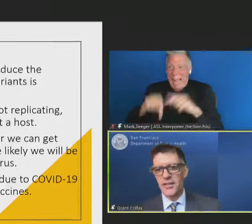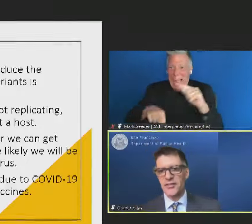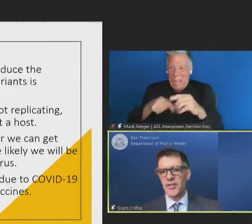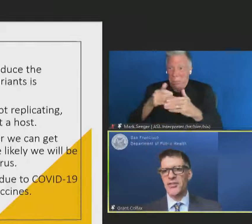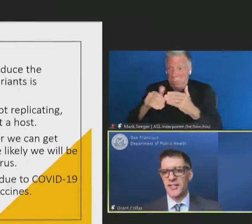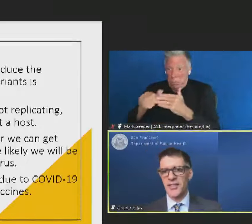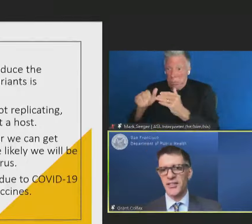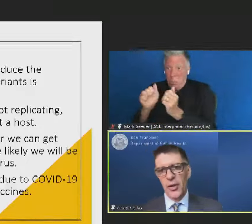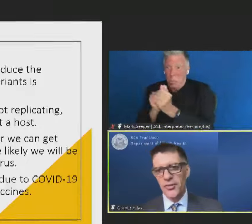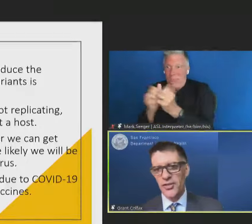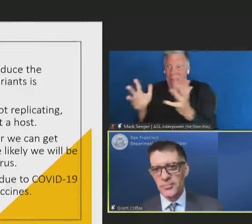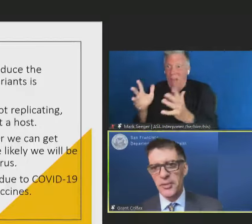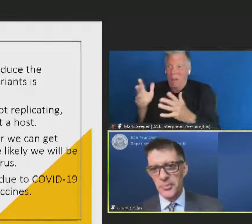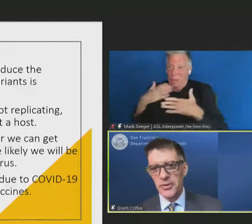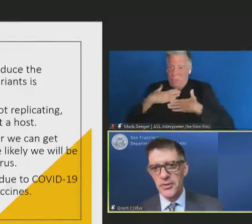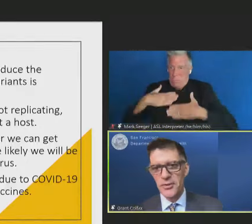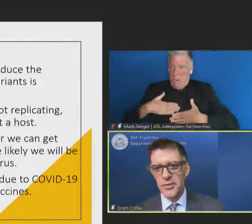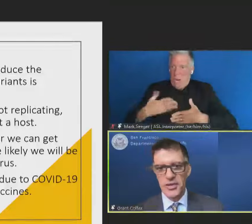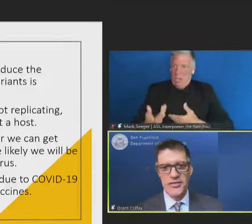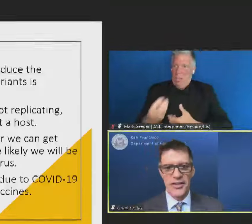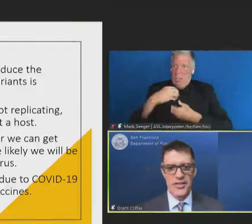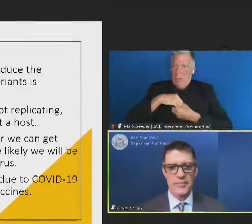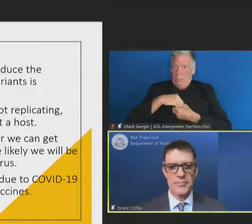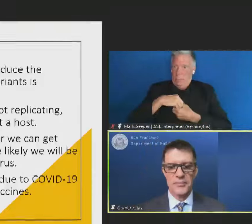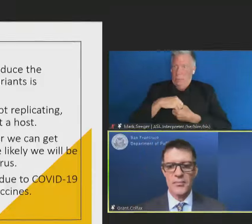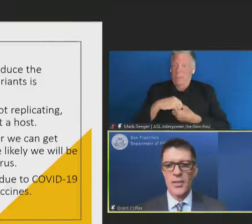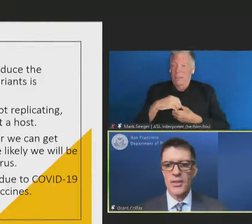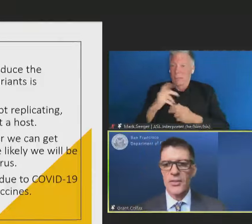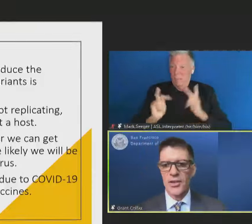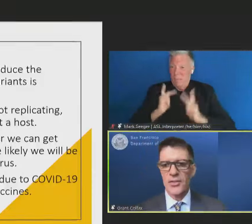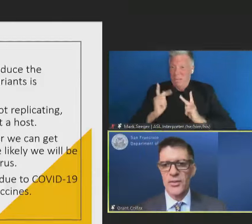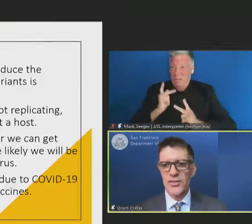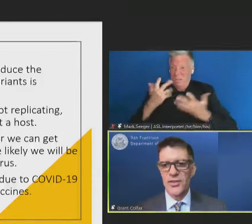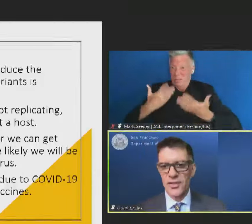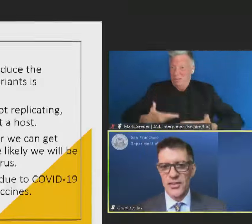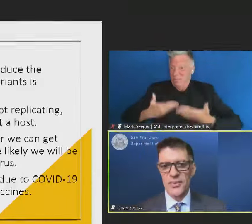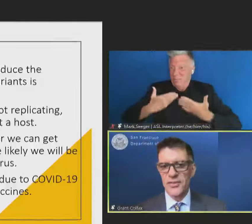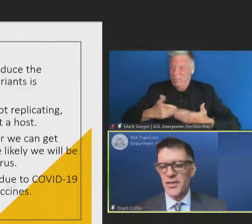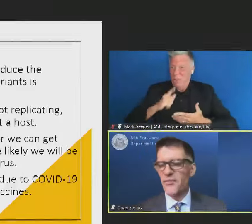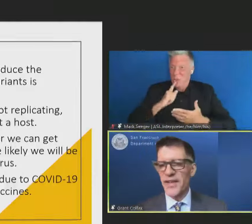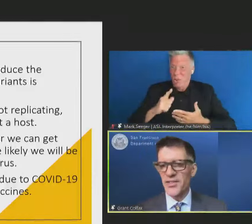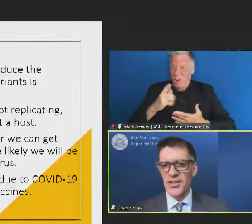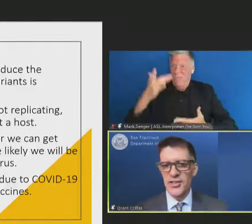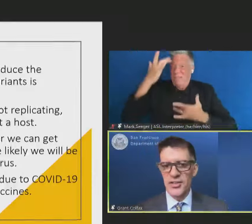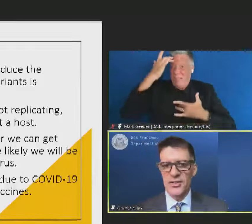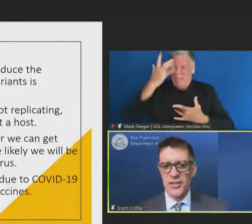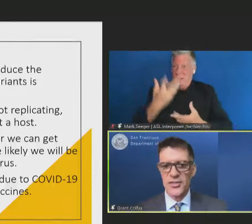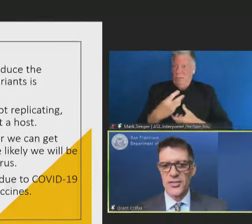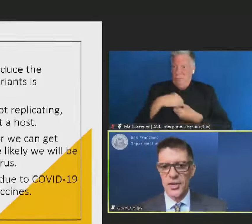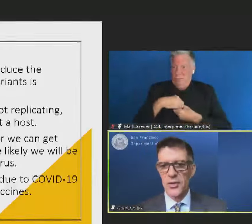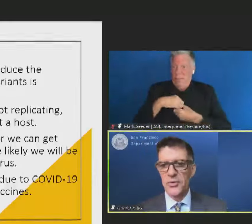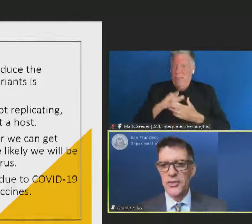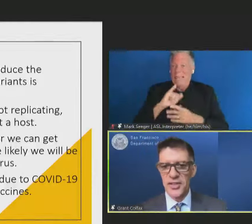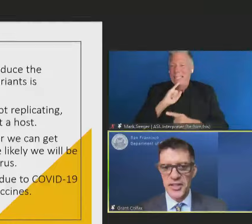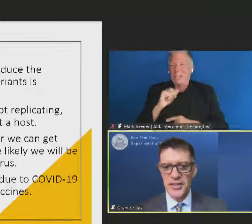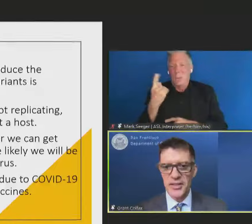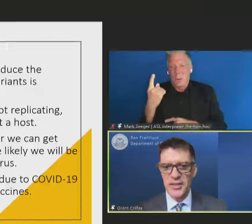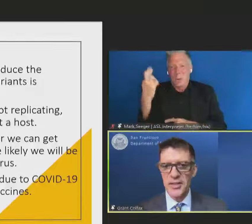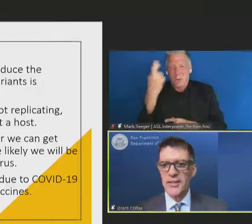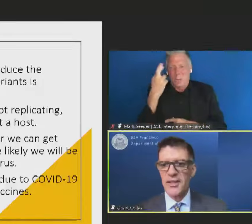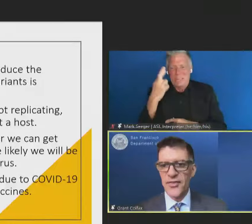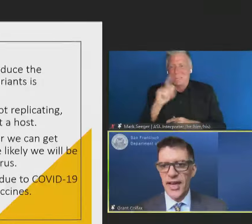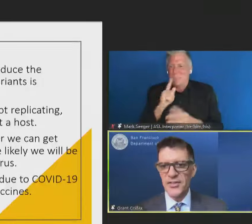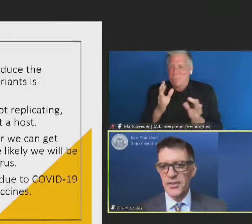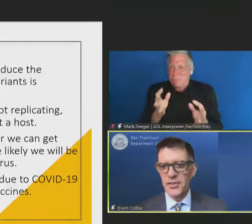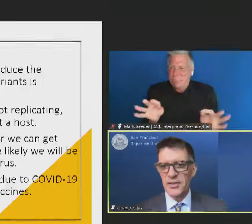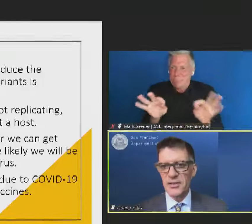And in COVID-19, the host are people who are infected. So this is another reason that vaccination is so key.